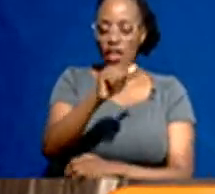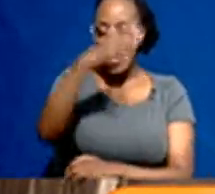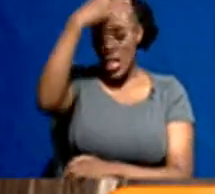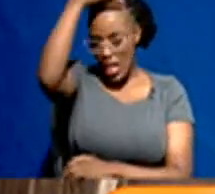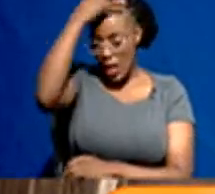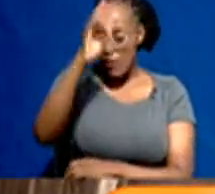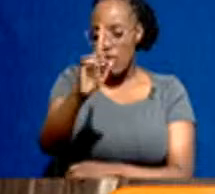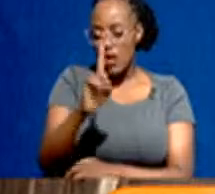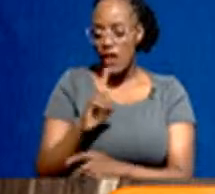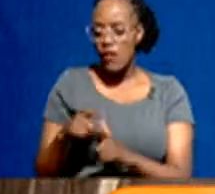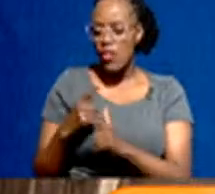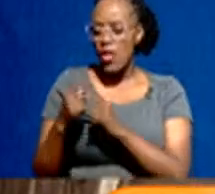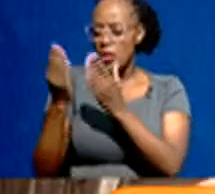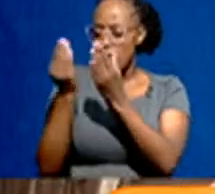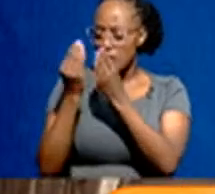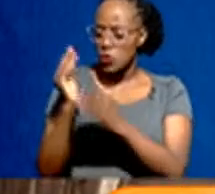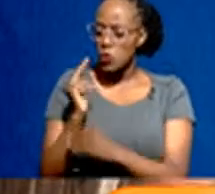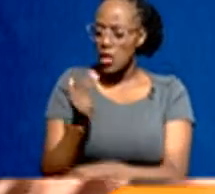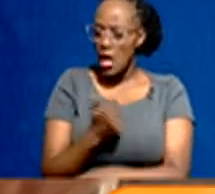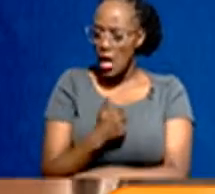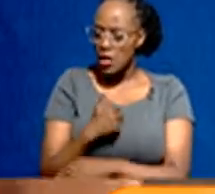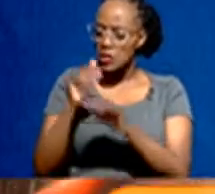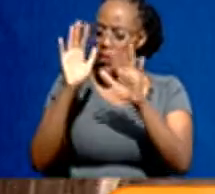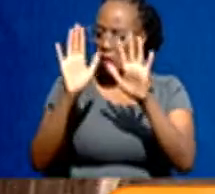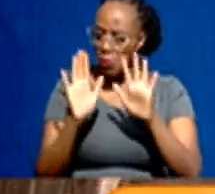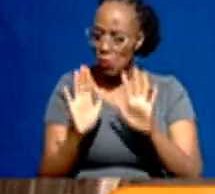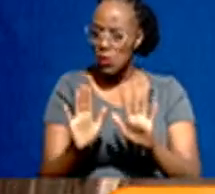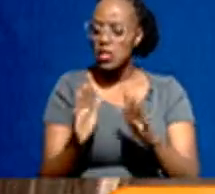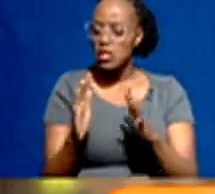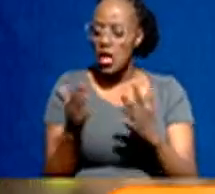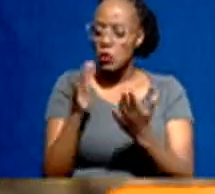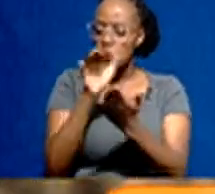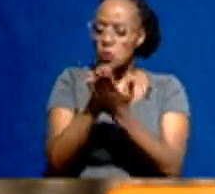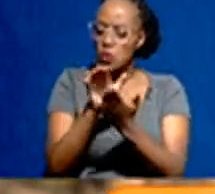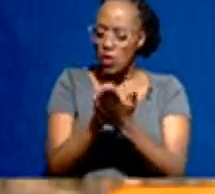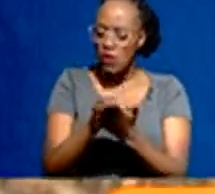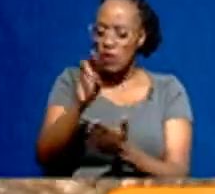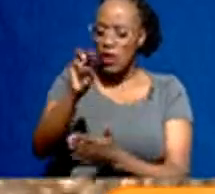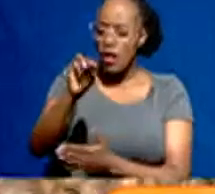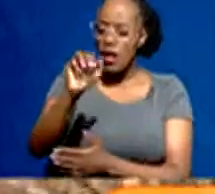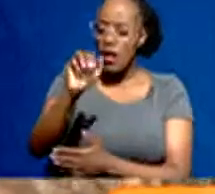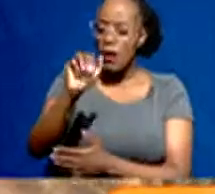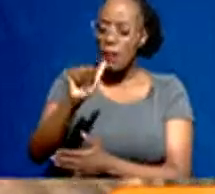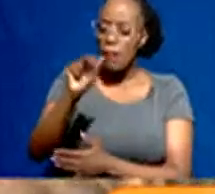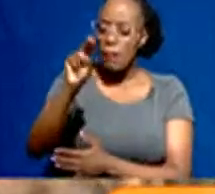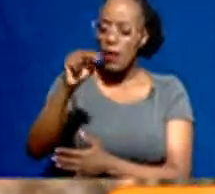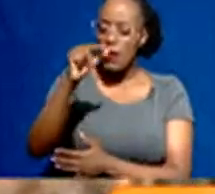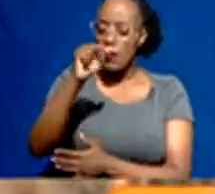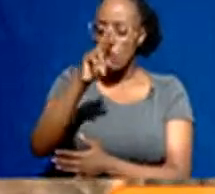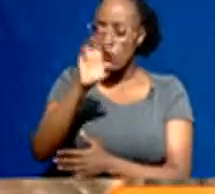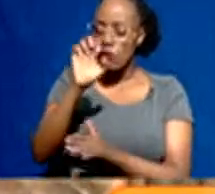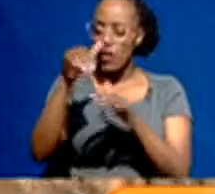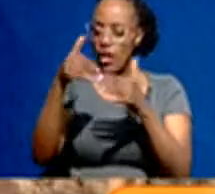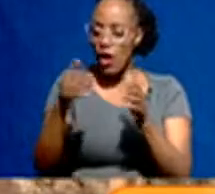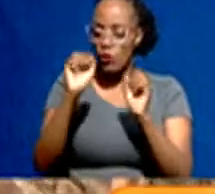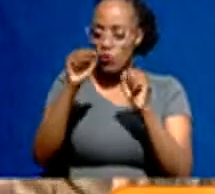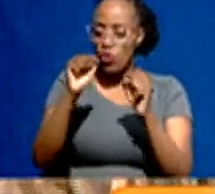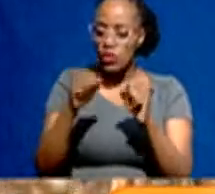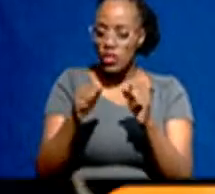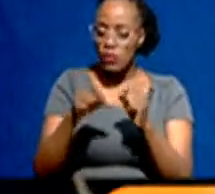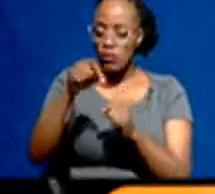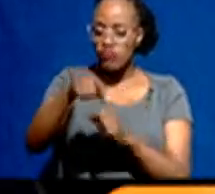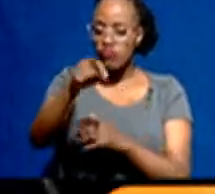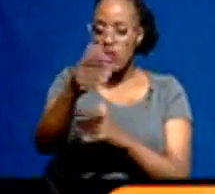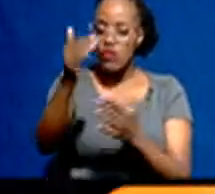wakaja wakatuhamasisha, muhimu kuhifadhi mikoko, na pia kuiregesha. Swabra's